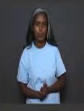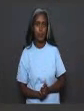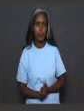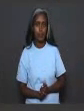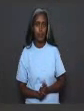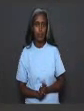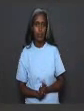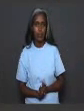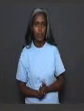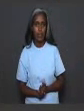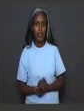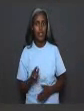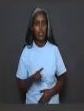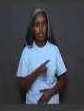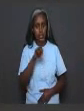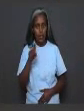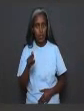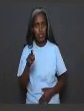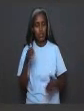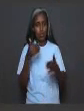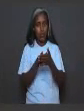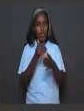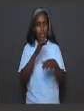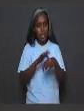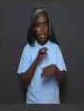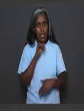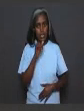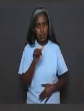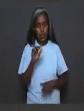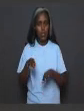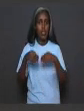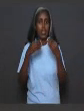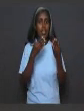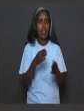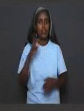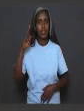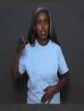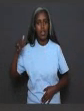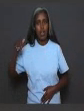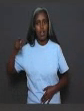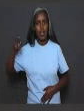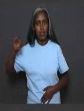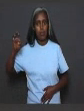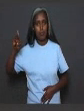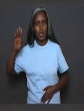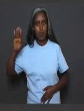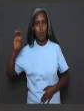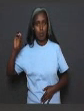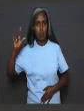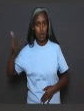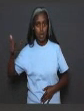The equation of an asymptote to a given hyperbola with a